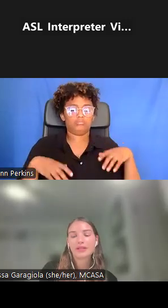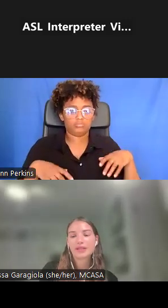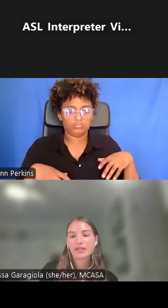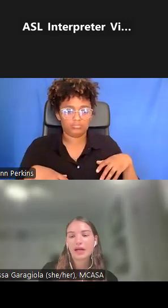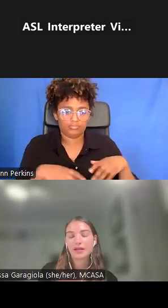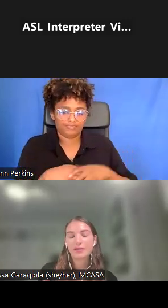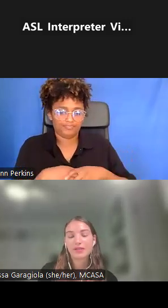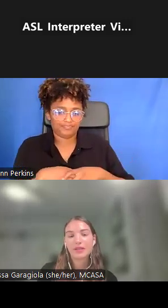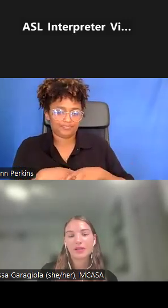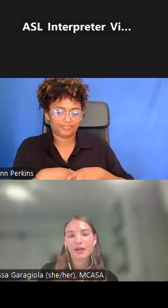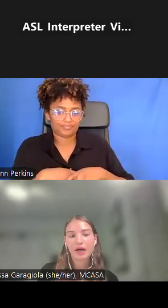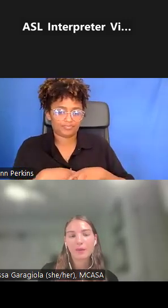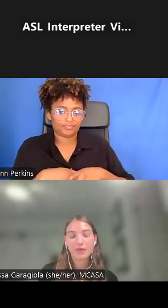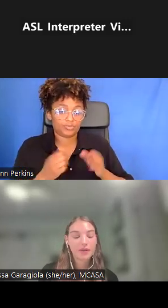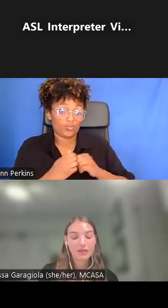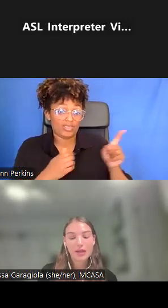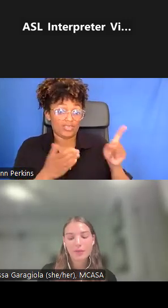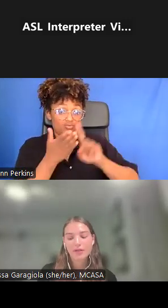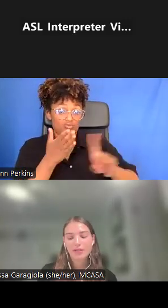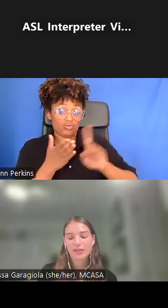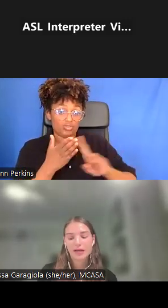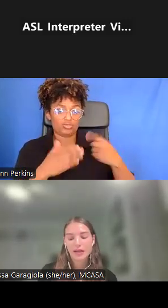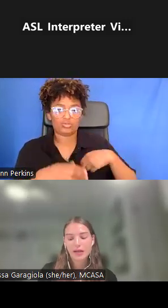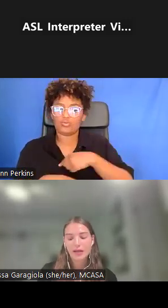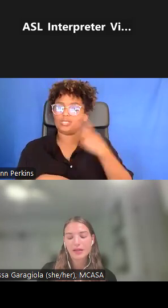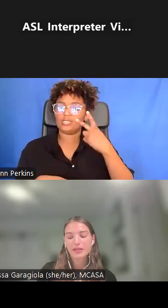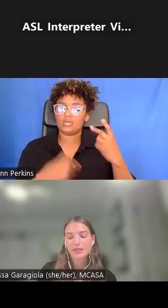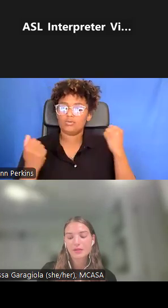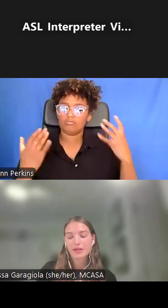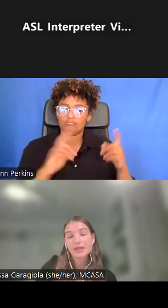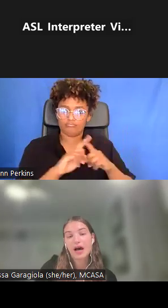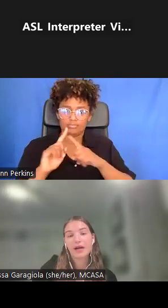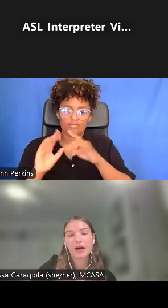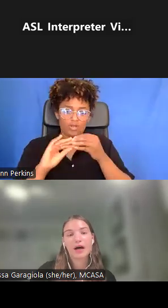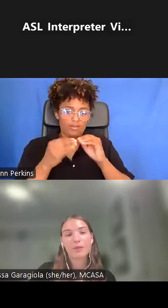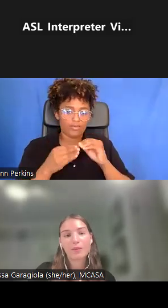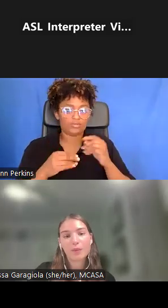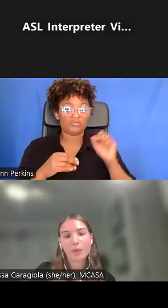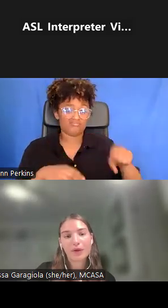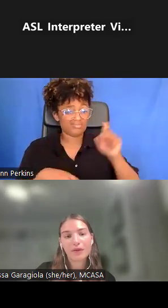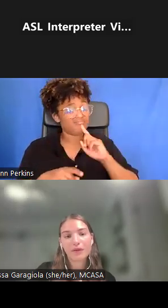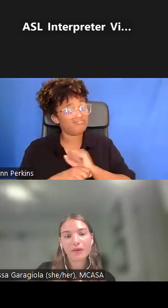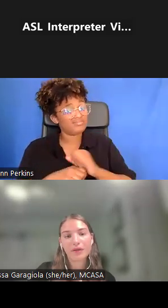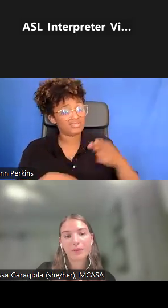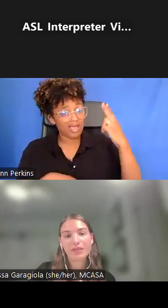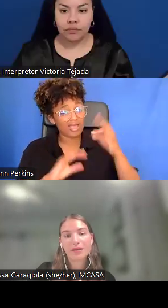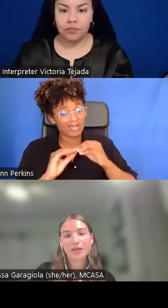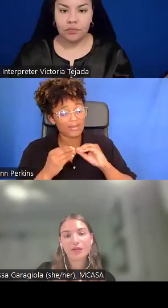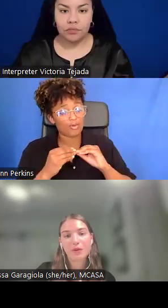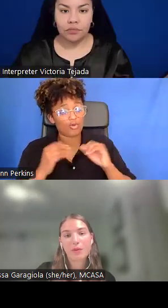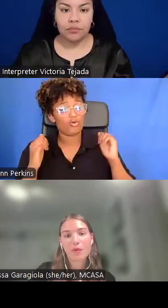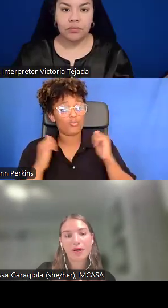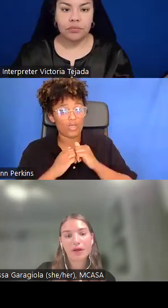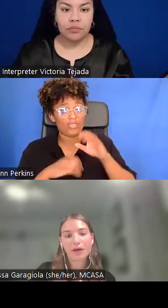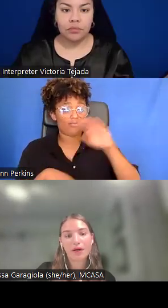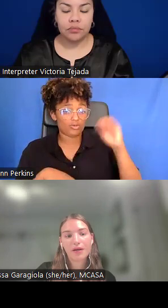with this study, and as we've seen with all of these numbers, is that it is high with the percentage